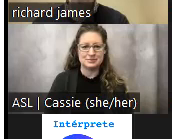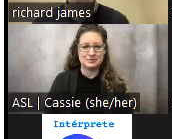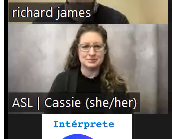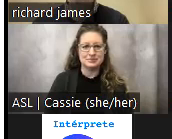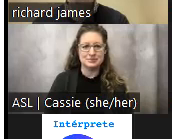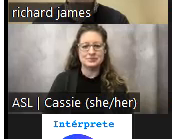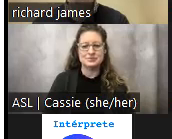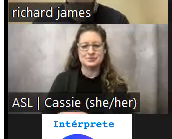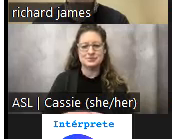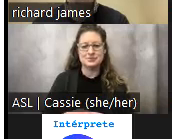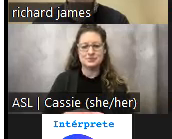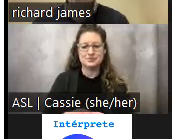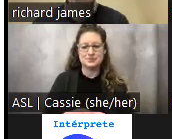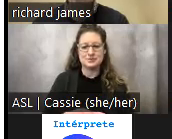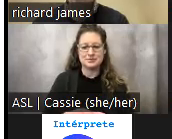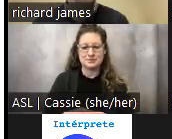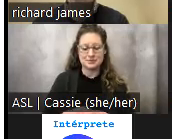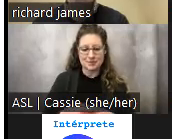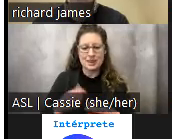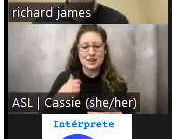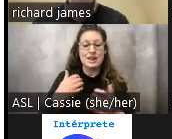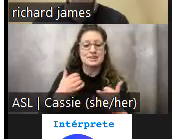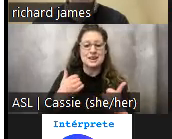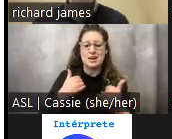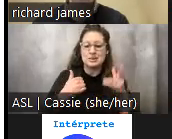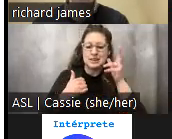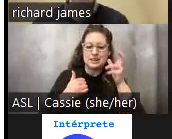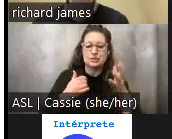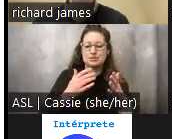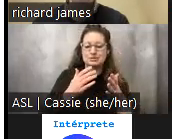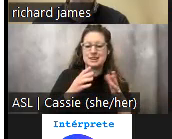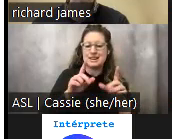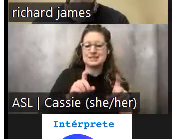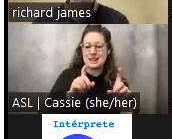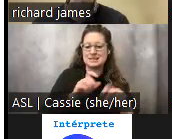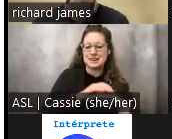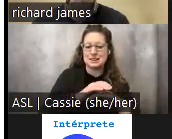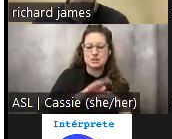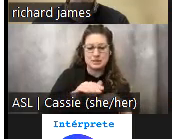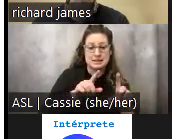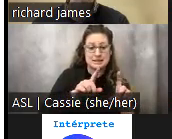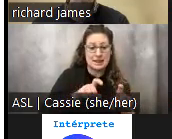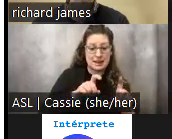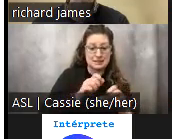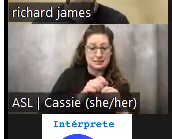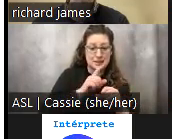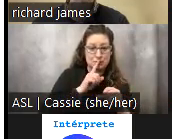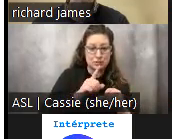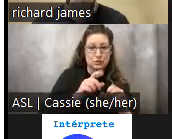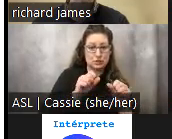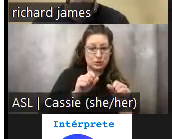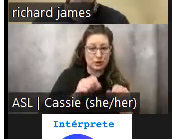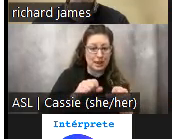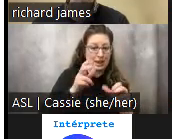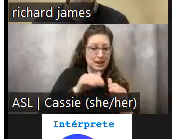are being provided in Spanish for language access. Tablet or a smartphone, you can touch your screen lightly right now.